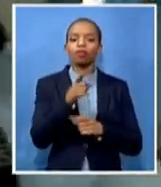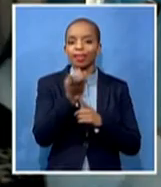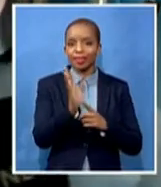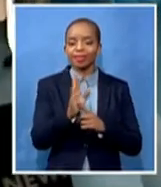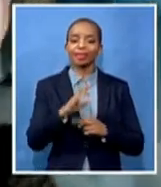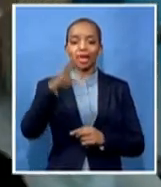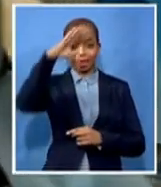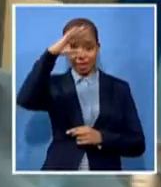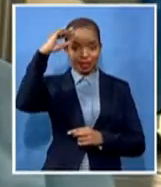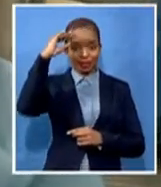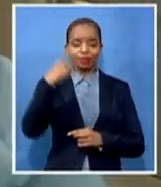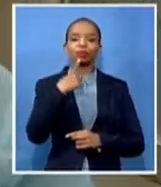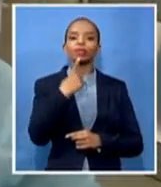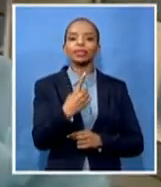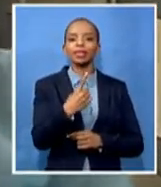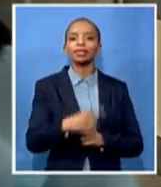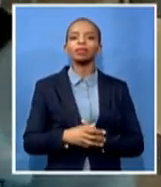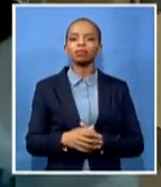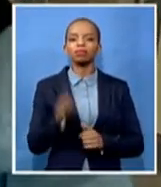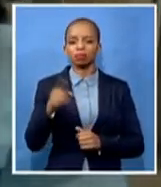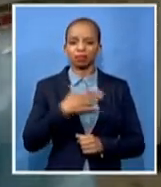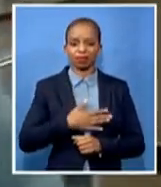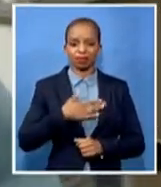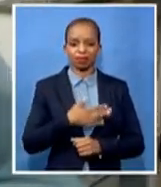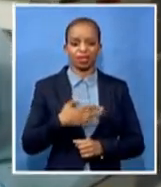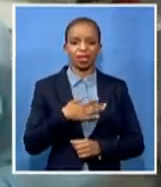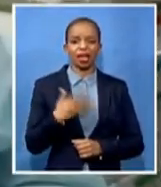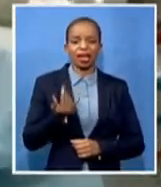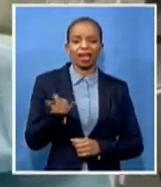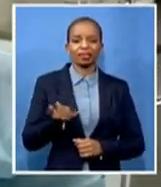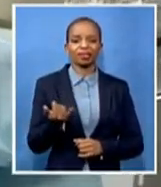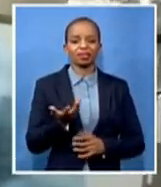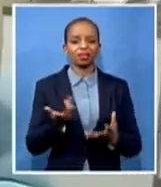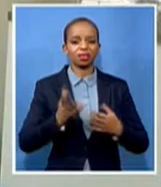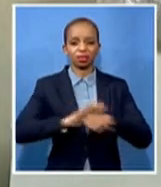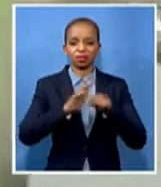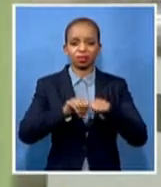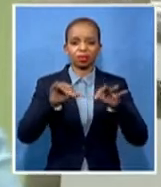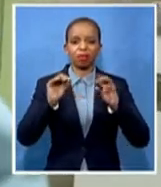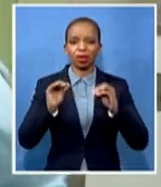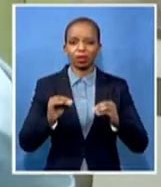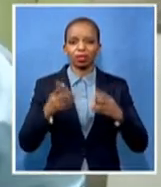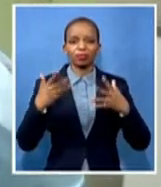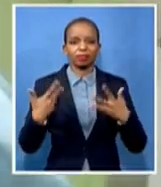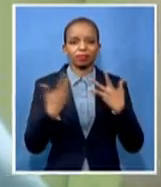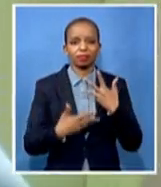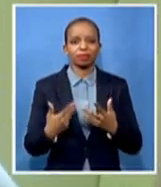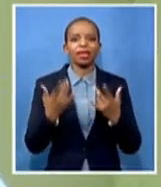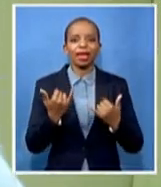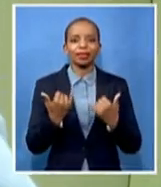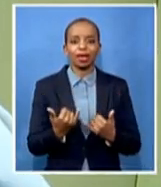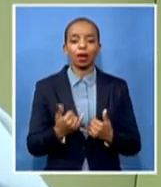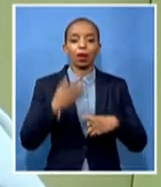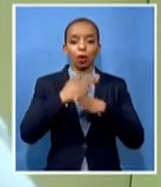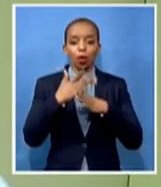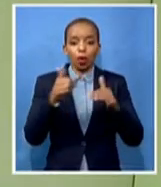feeling some symptoms of COVID-19. So her colleague is about to test her at the moment, and we'll go